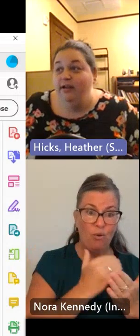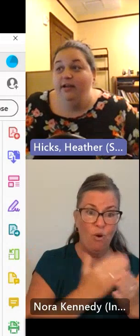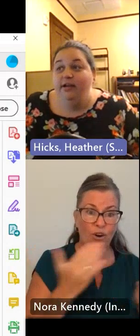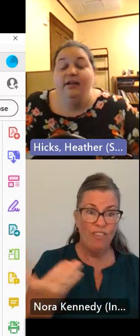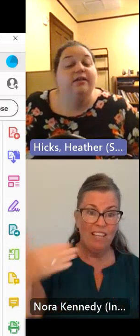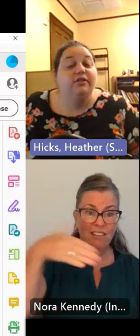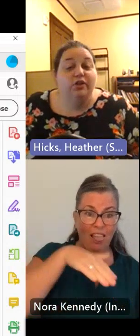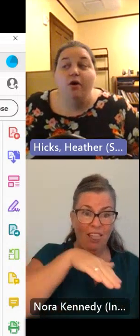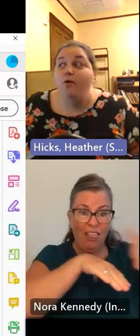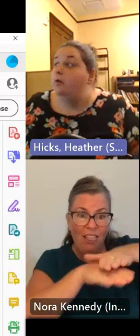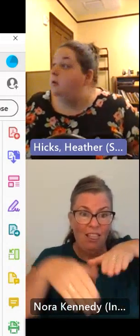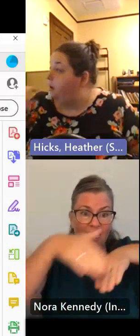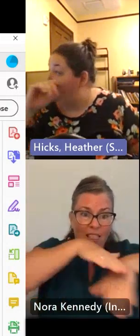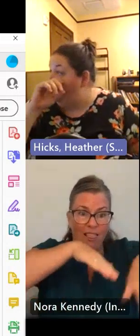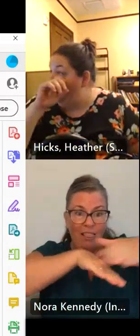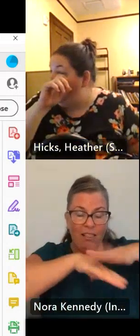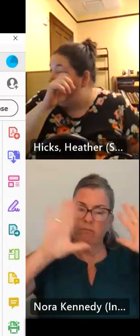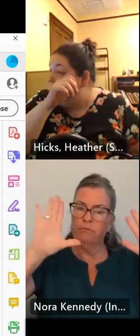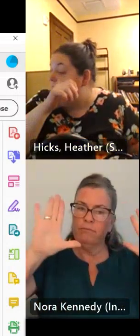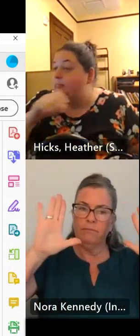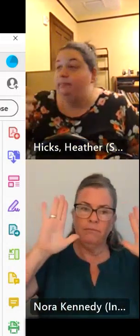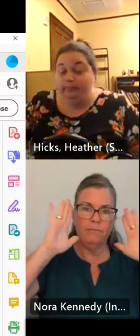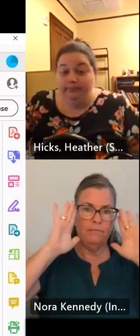other. So